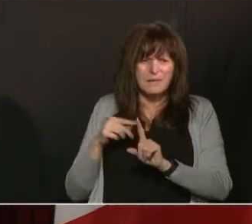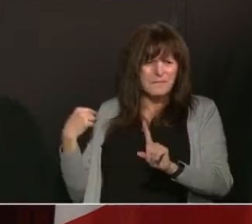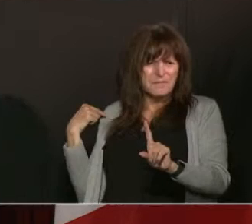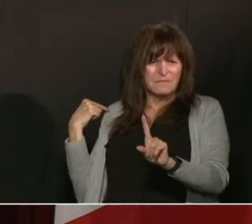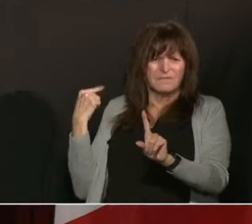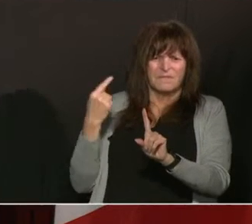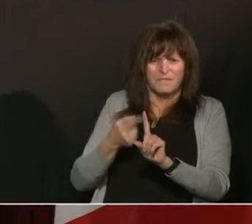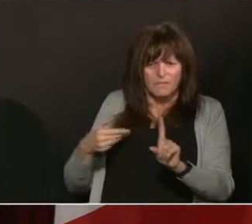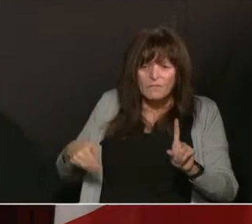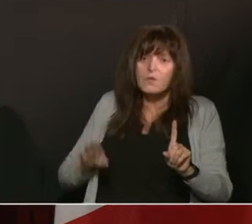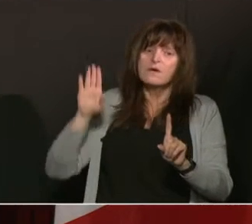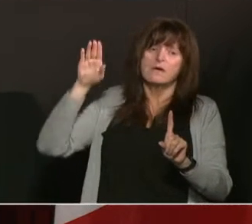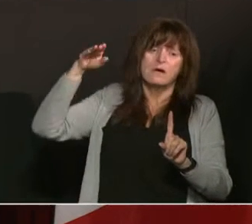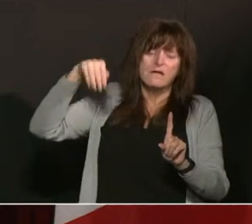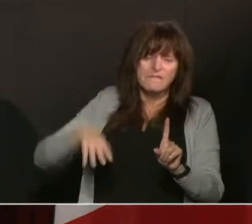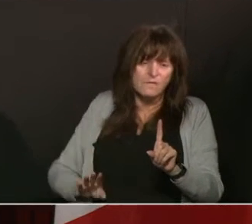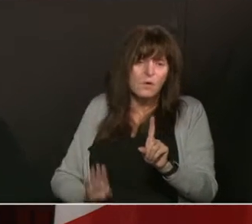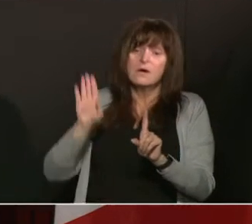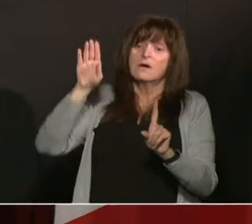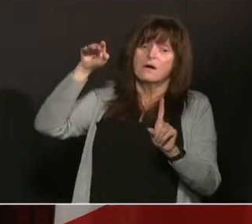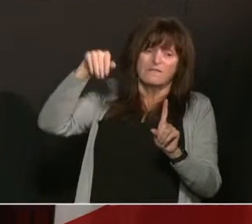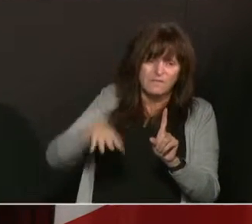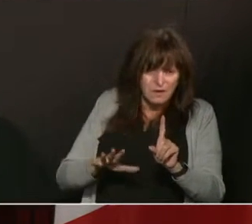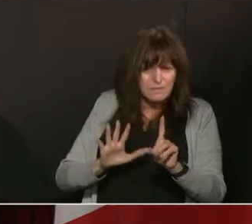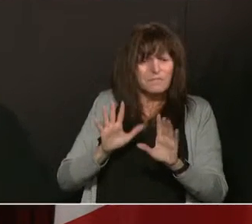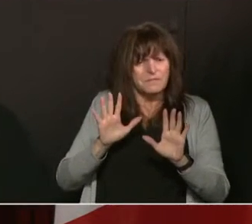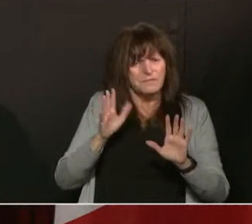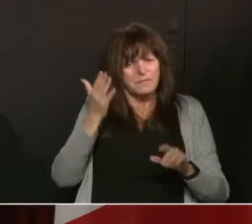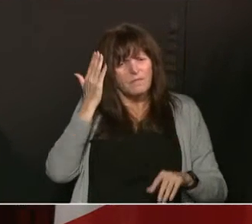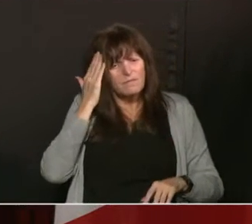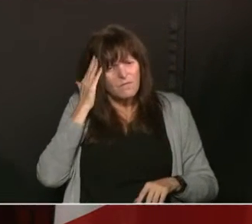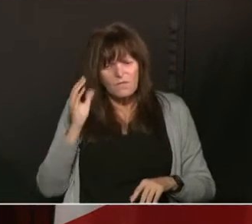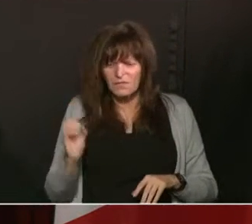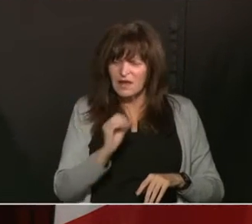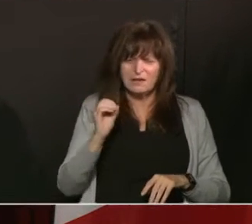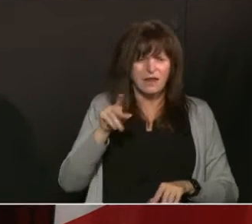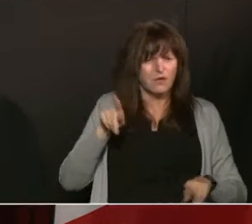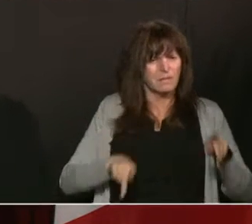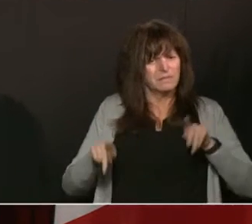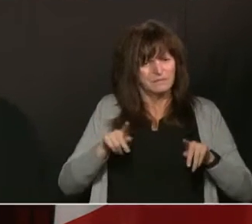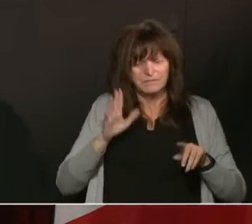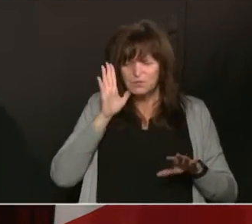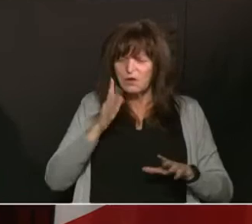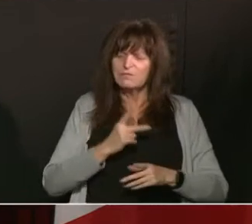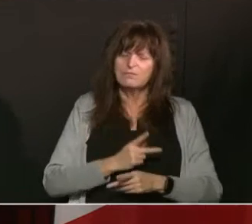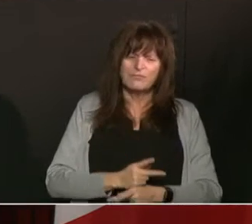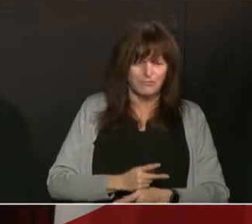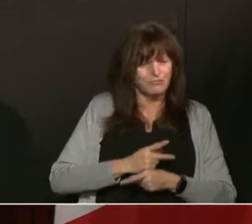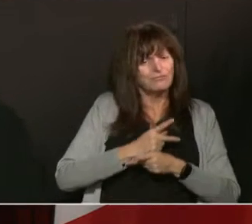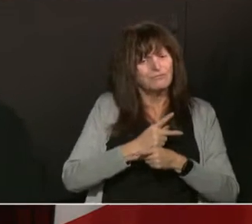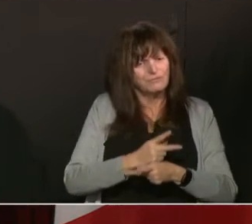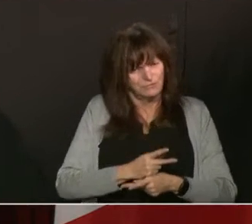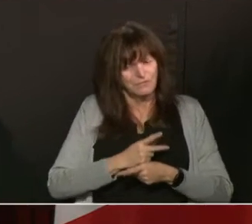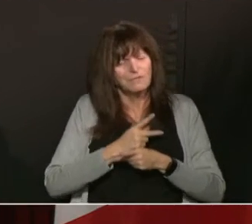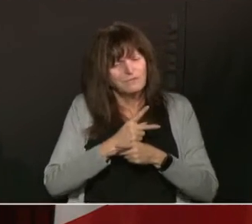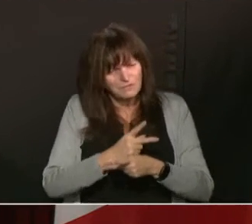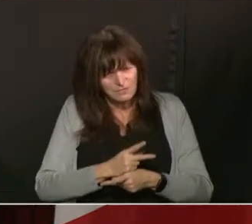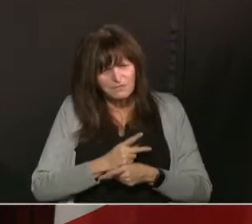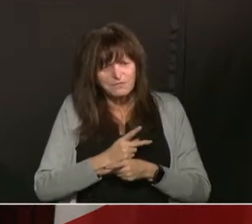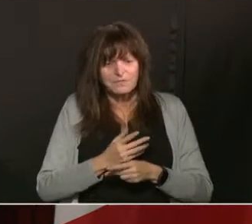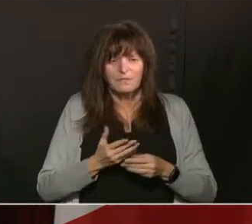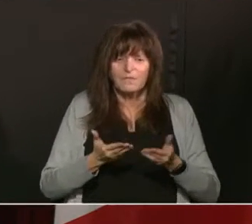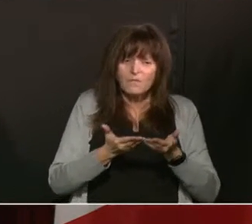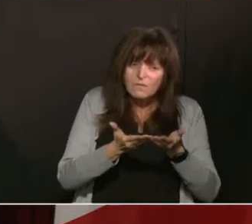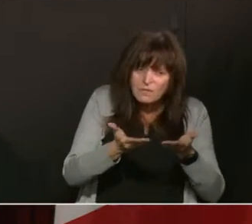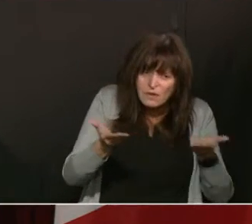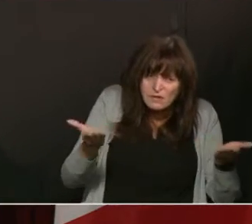practice caution and follow the measures that limit the spread of this virus. I wish you all a safe and happy holiday. Stay prudent and